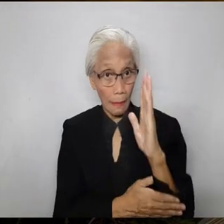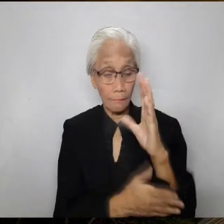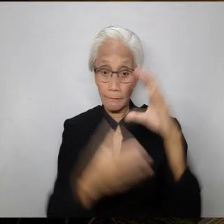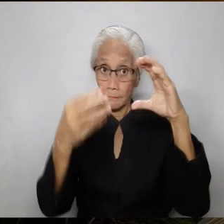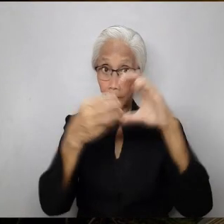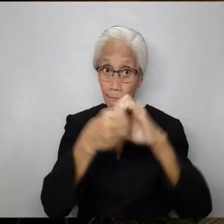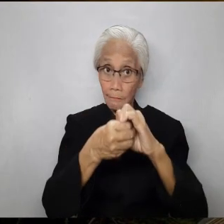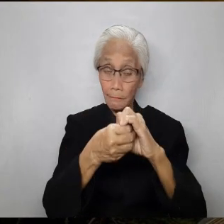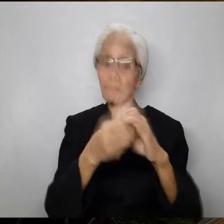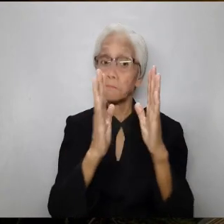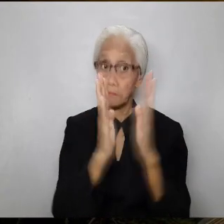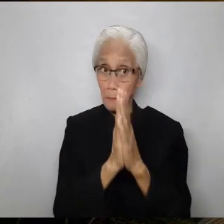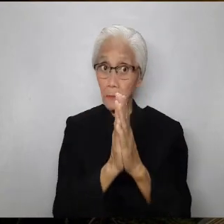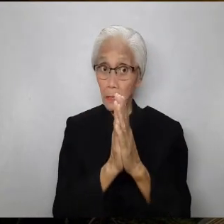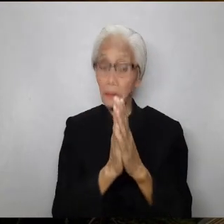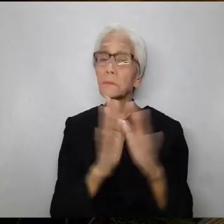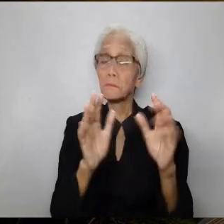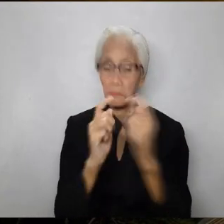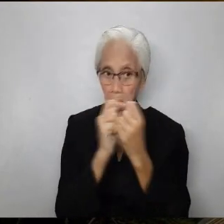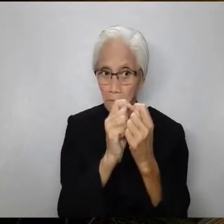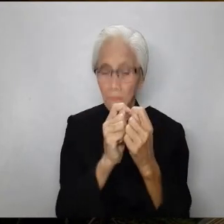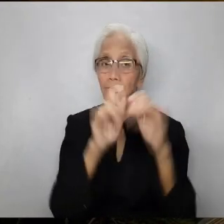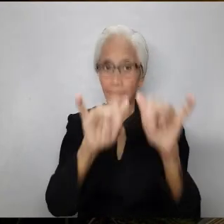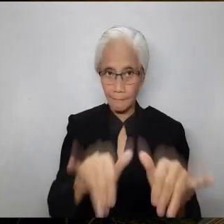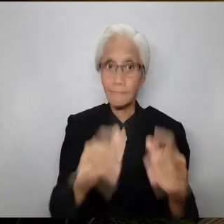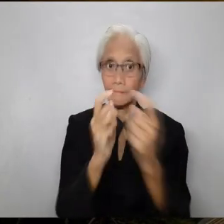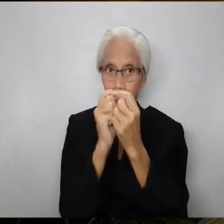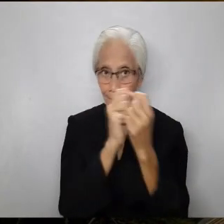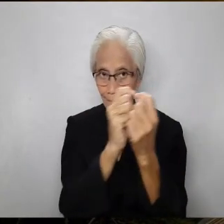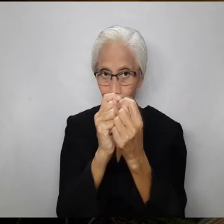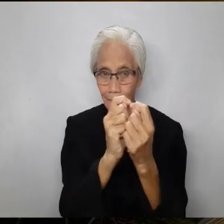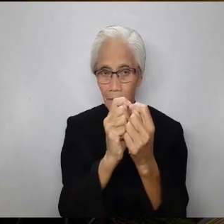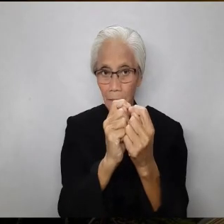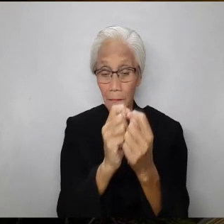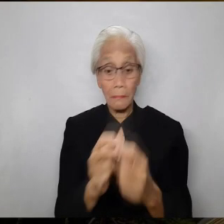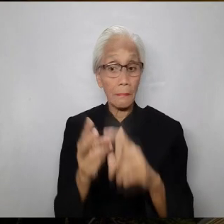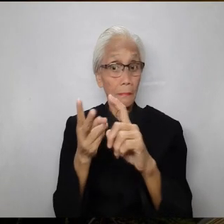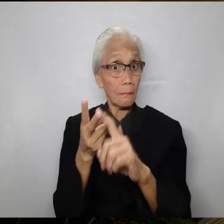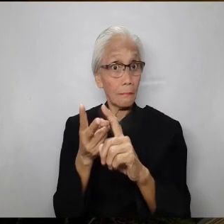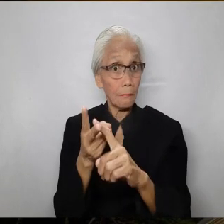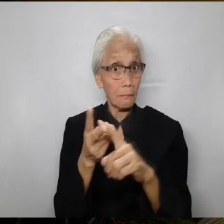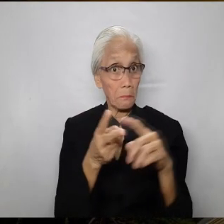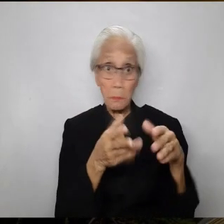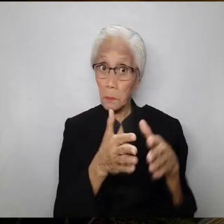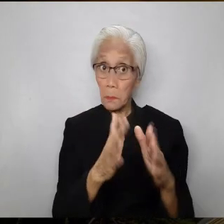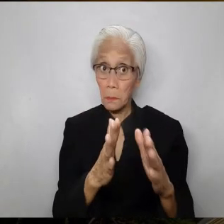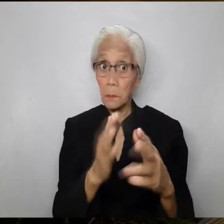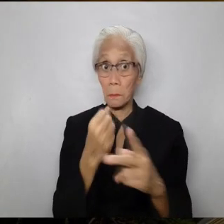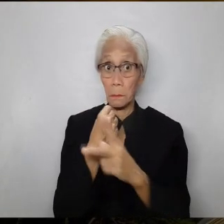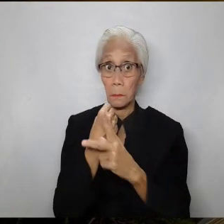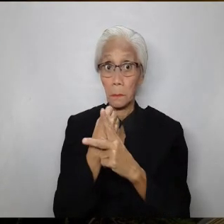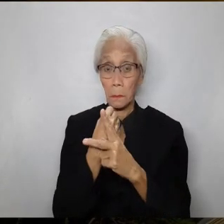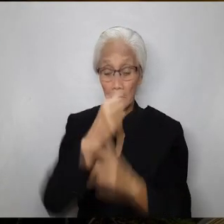relationship with God. A couple that prays together stays together. The second